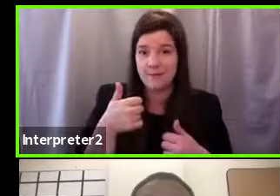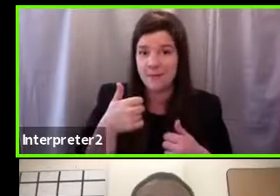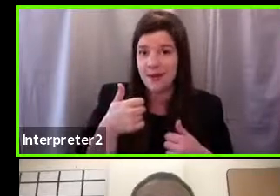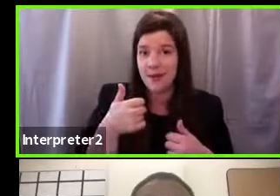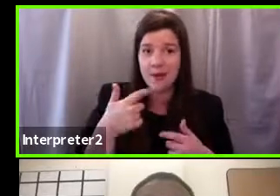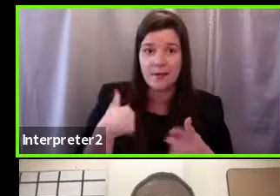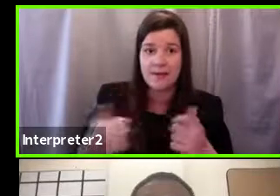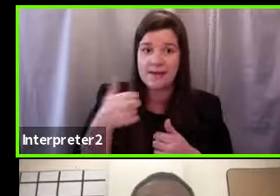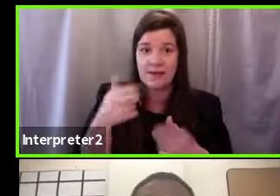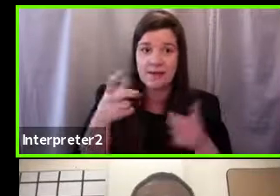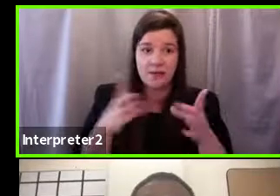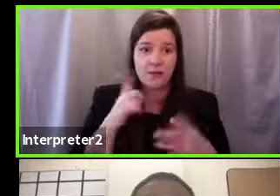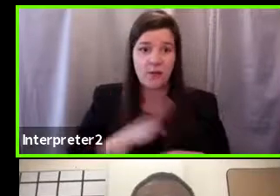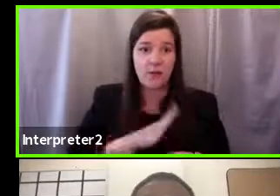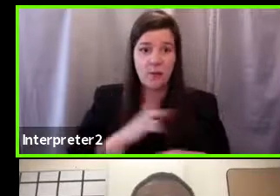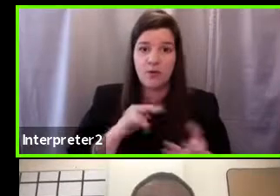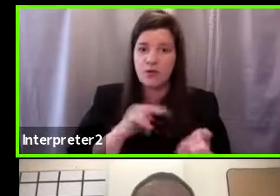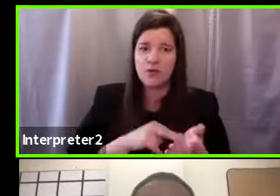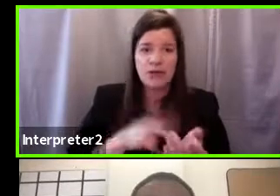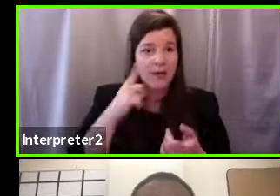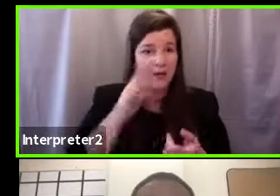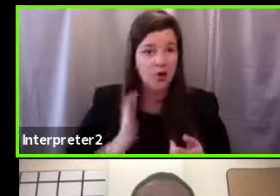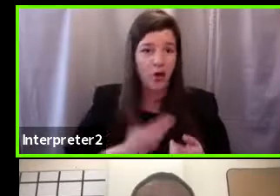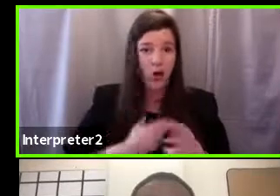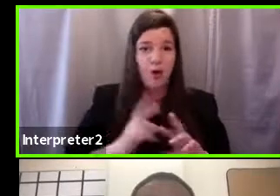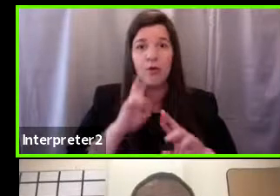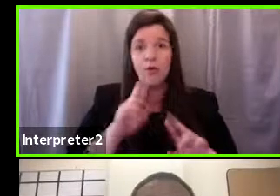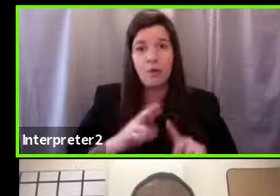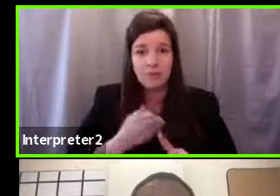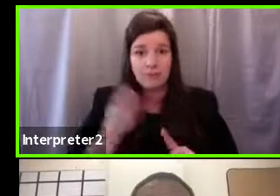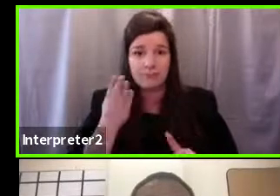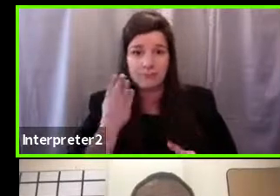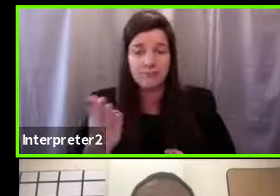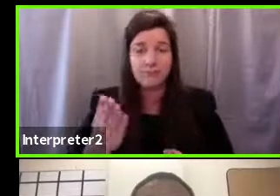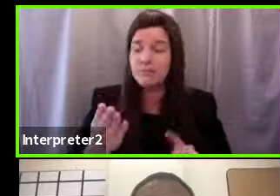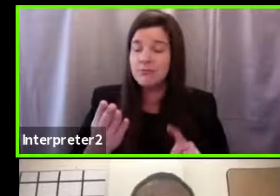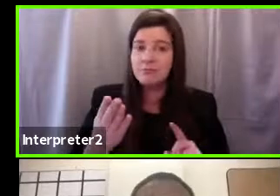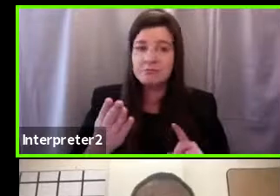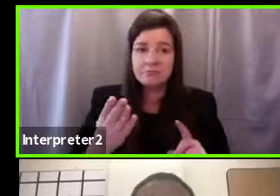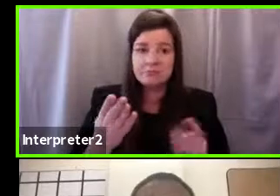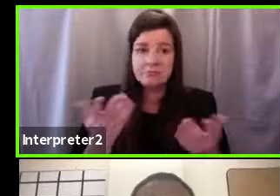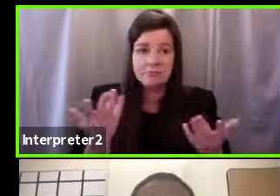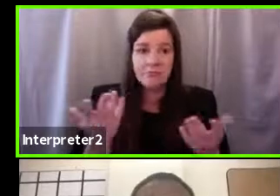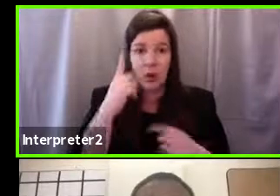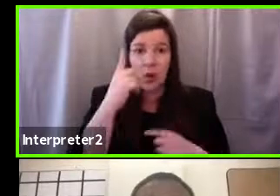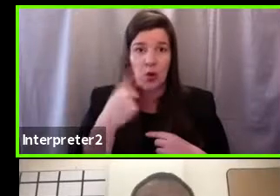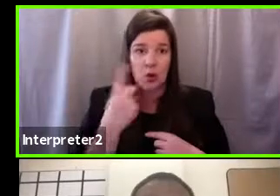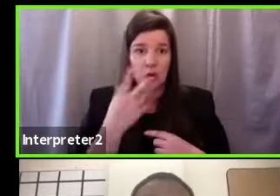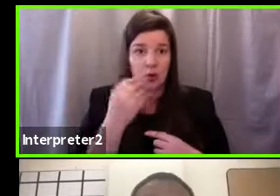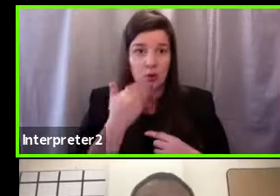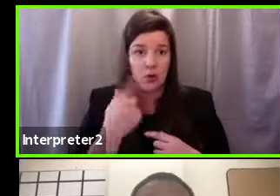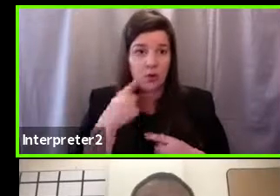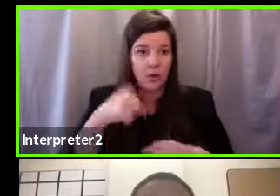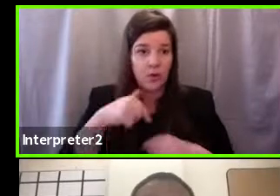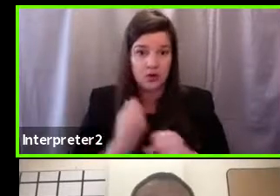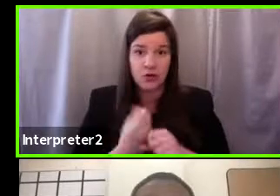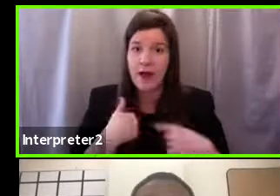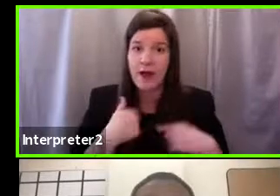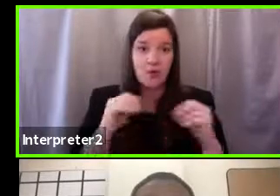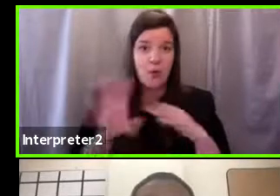year. So I don't have any comments unless there's questions for the board. Thank you. Wonderful, thank